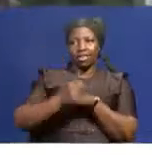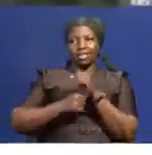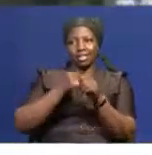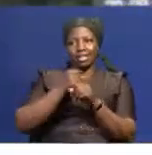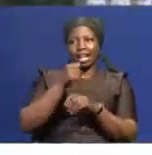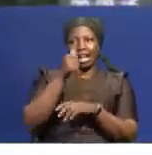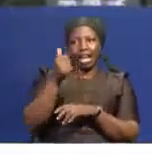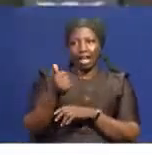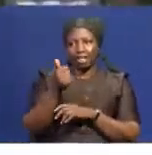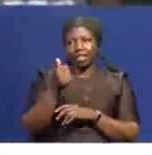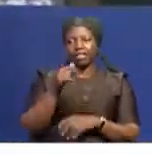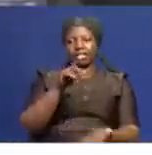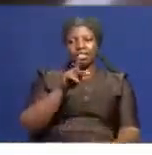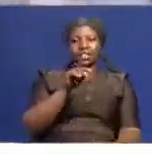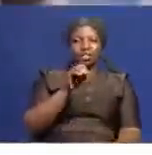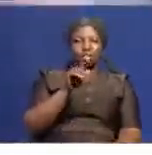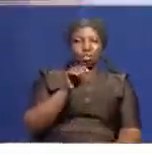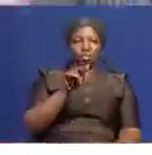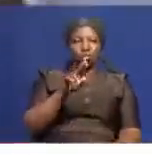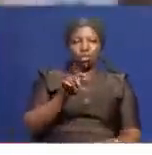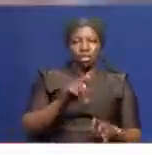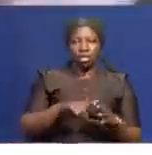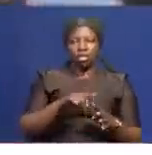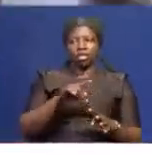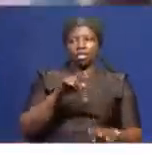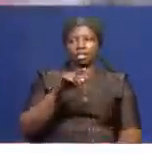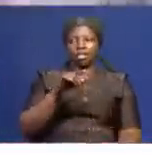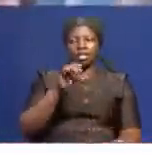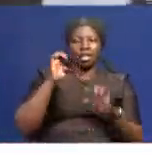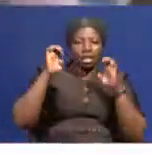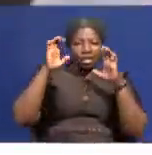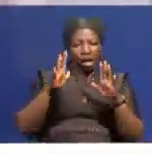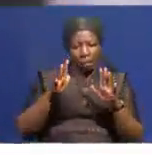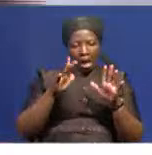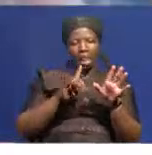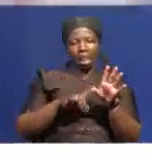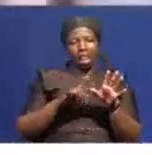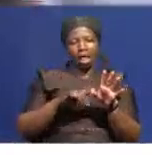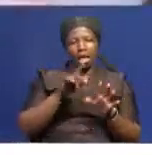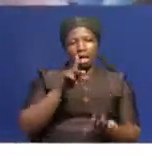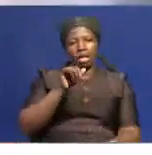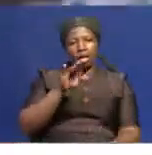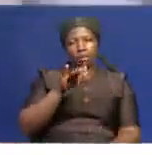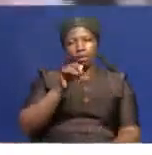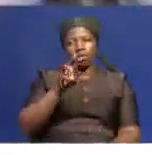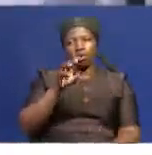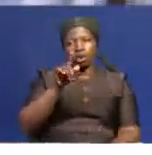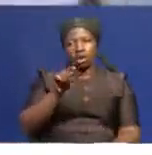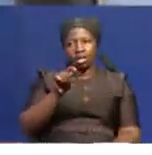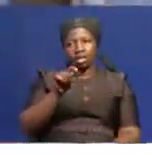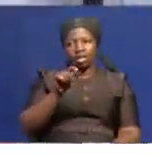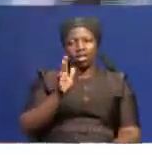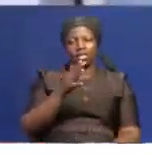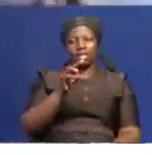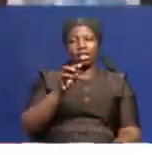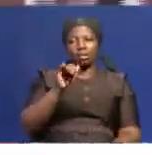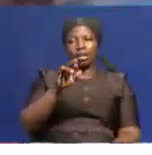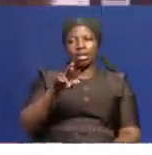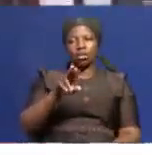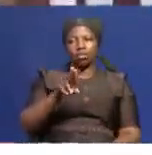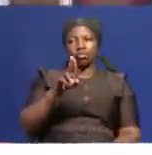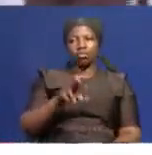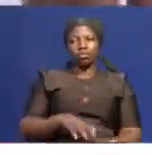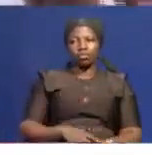are Kenya's Cyprian Kotut, Ethiopia's Elmerian Kiros, Baziziu Asmere, Kibi Wat Kandie, and Samuel Mailu, the World Half Marathon